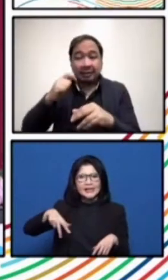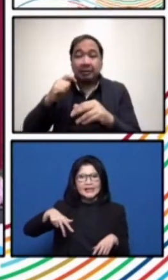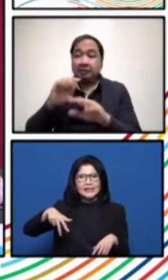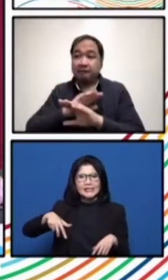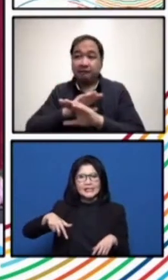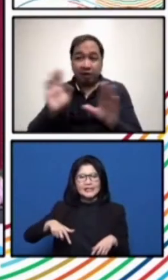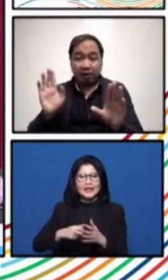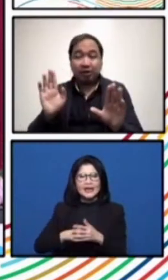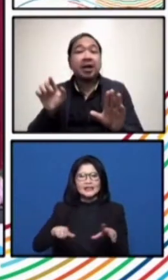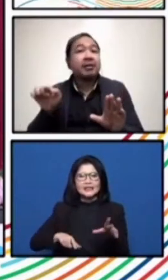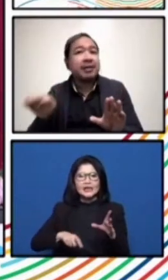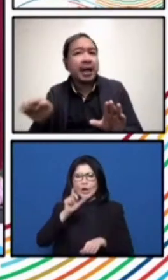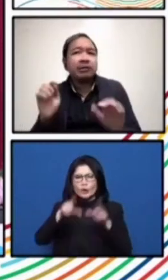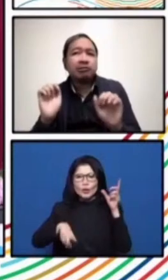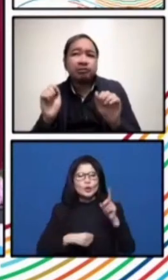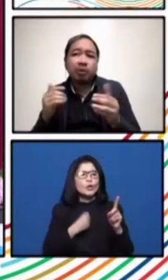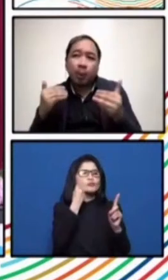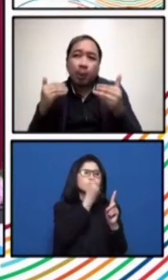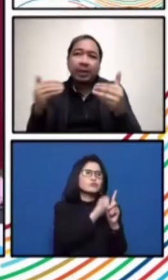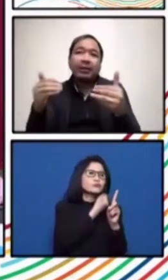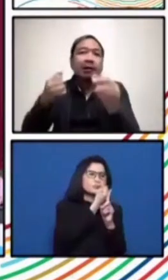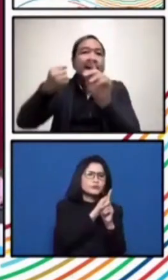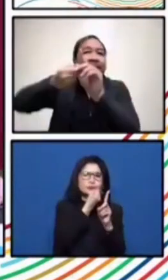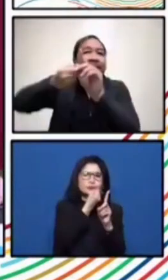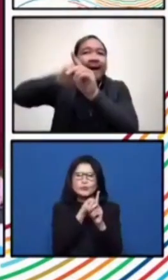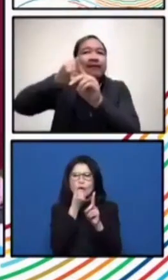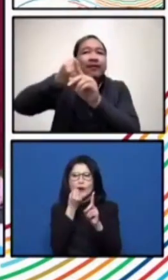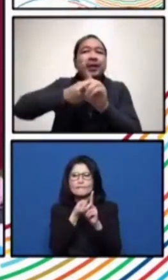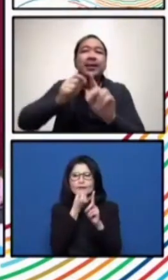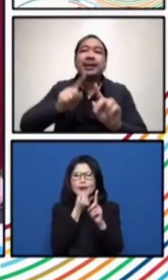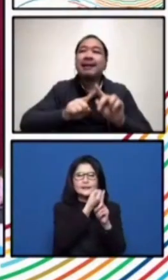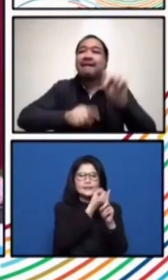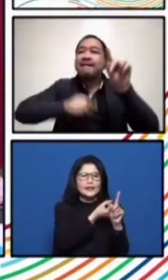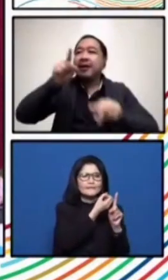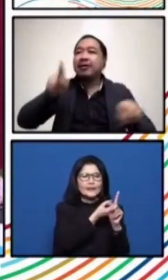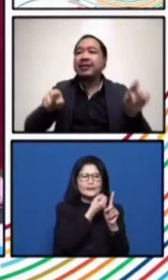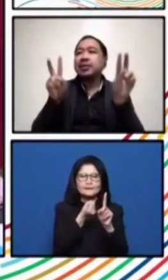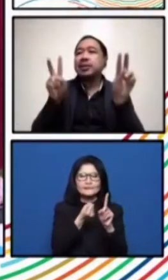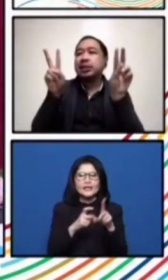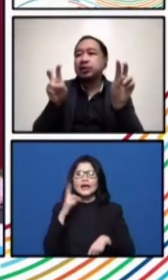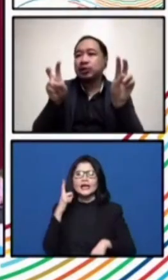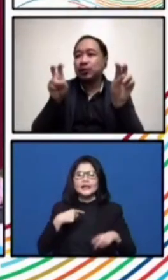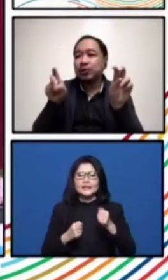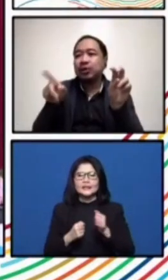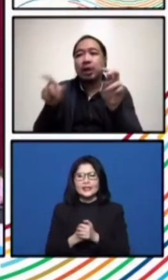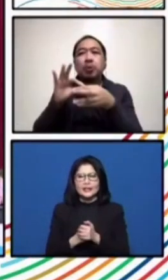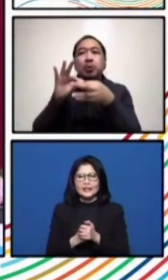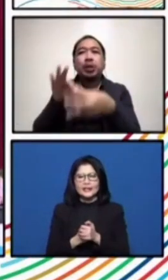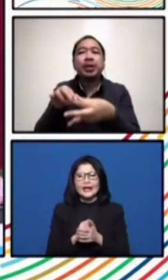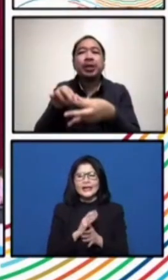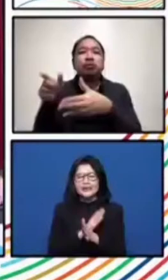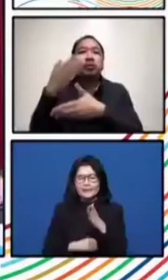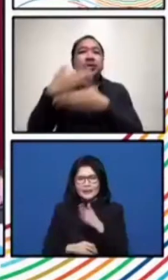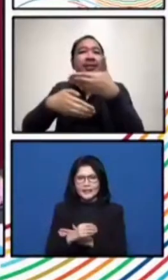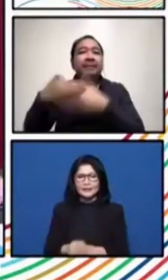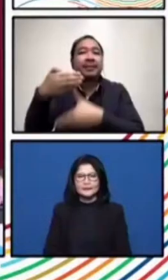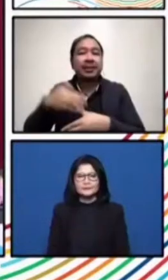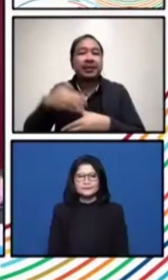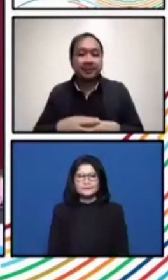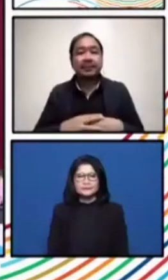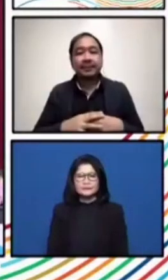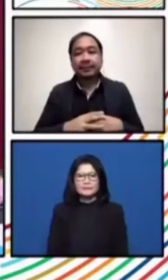on various issues faced by persons with disabilities so